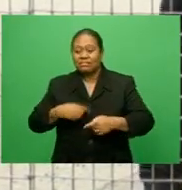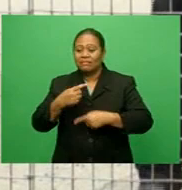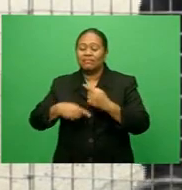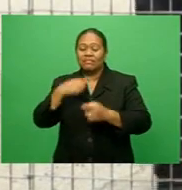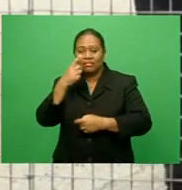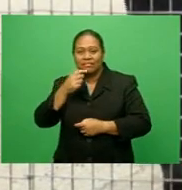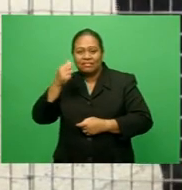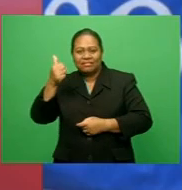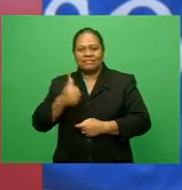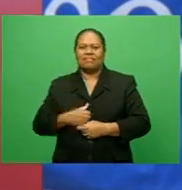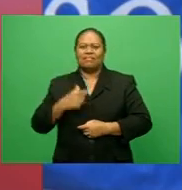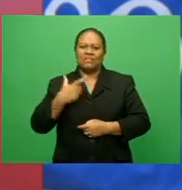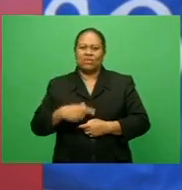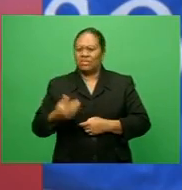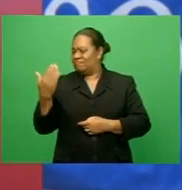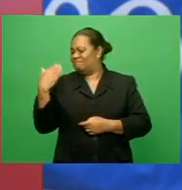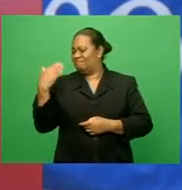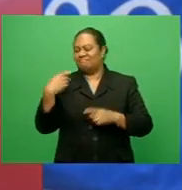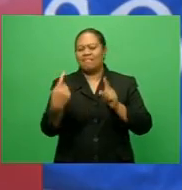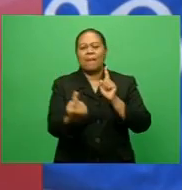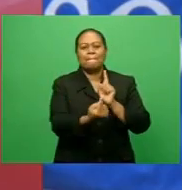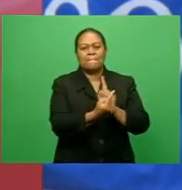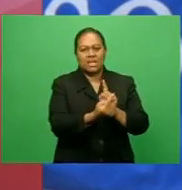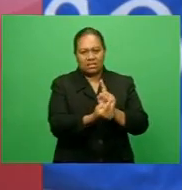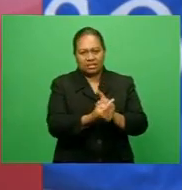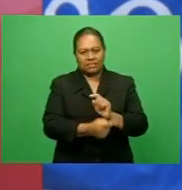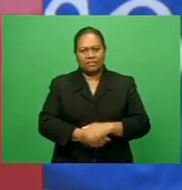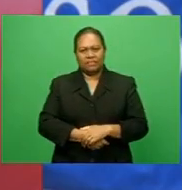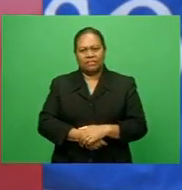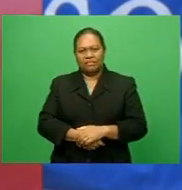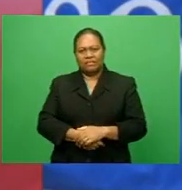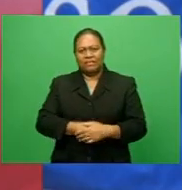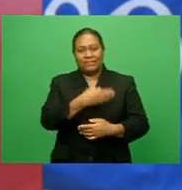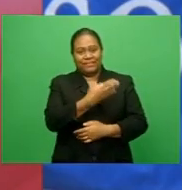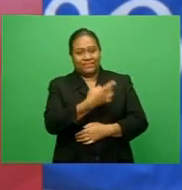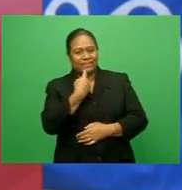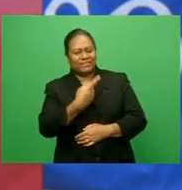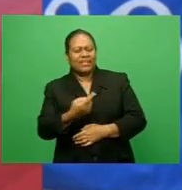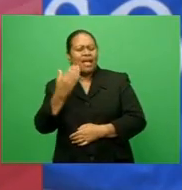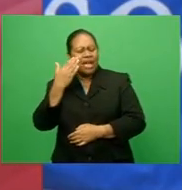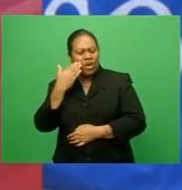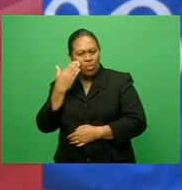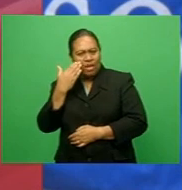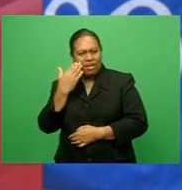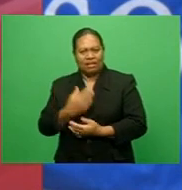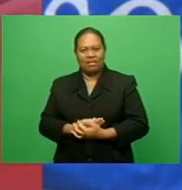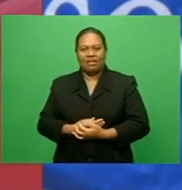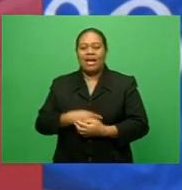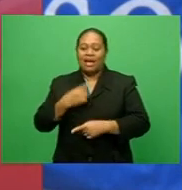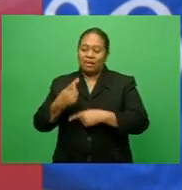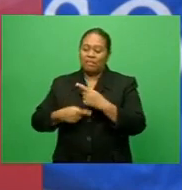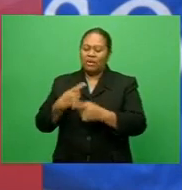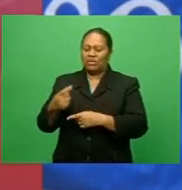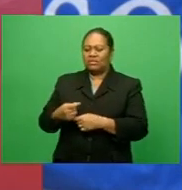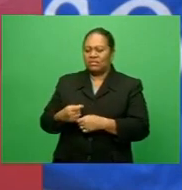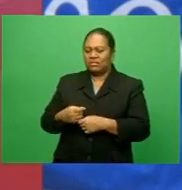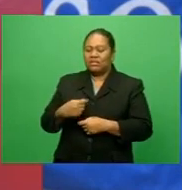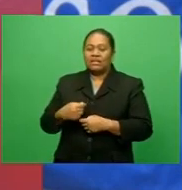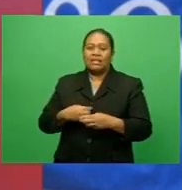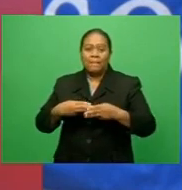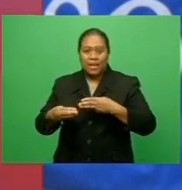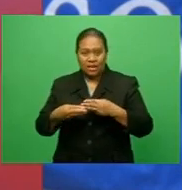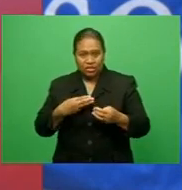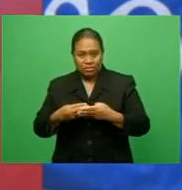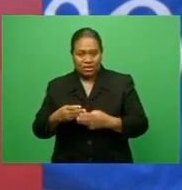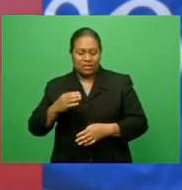recent meeting. I'm only aware of the complaint brought up as a grievance in the management board